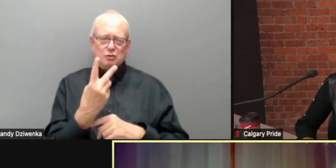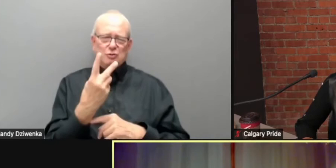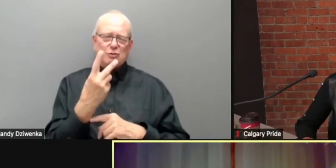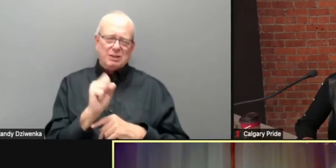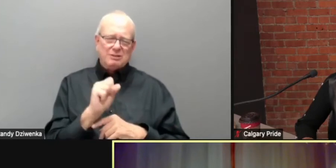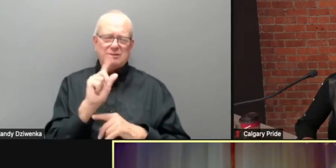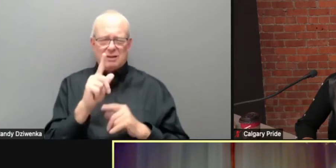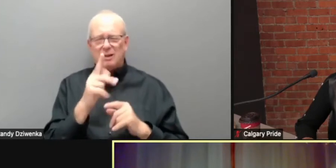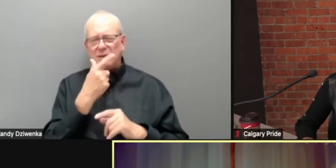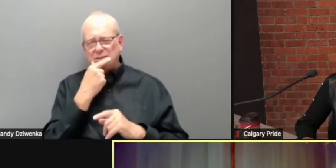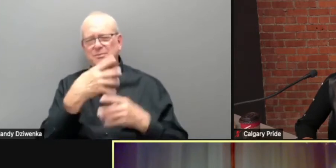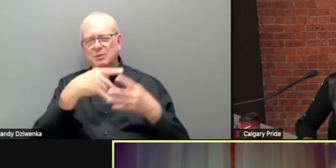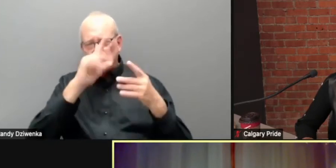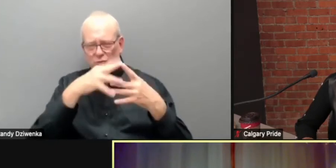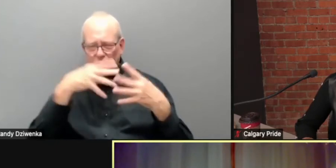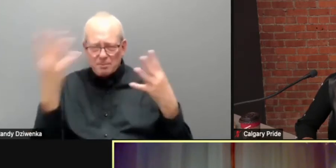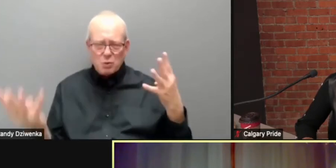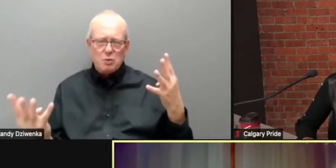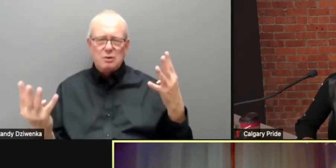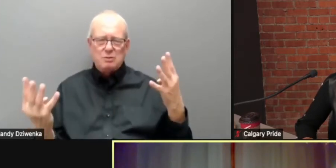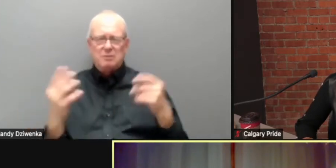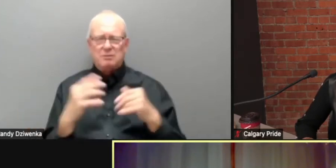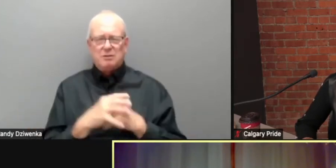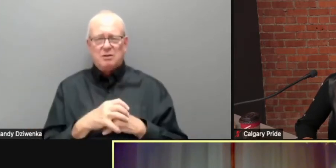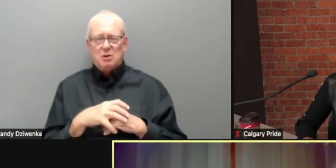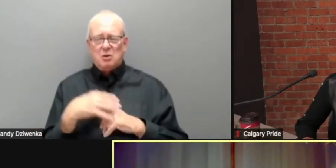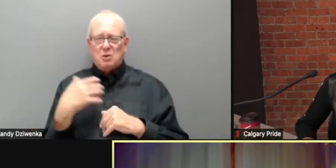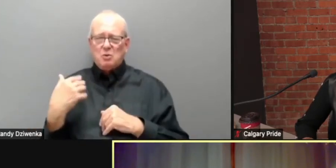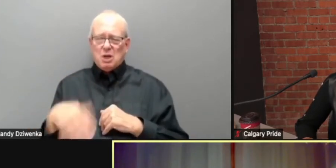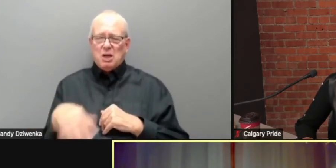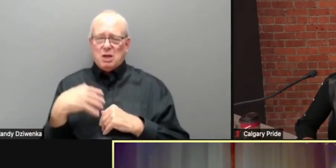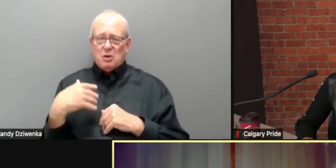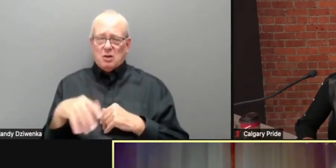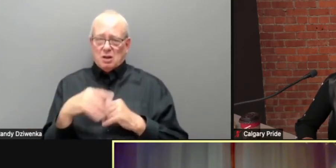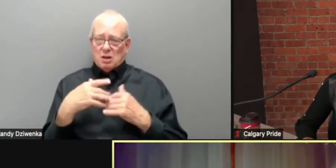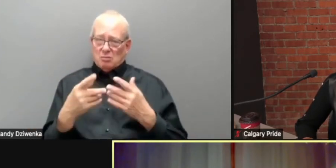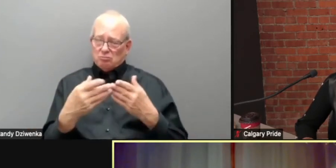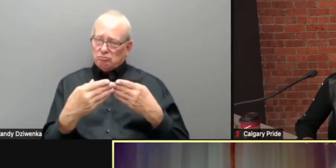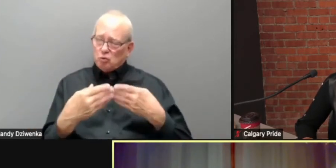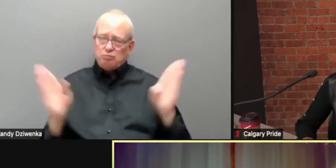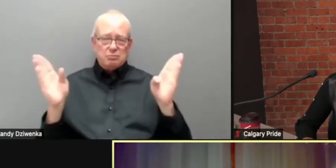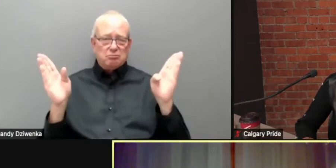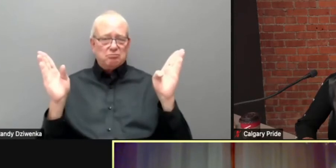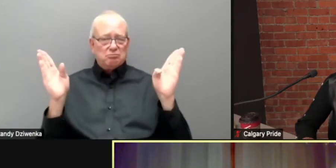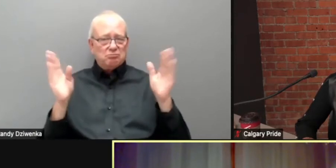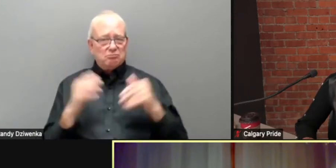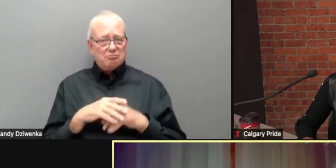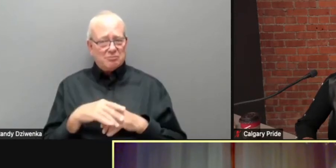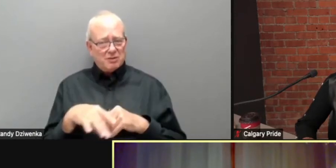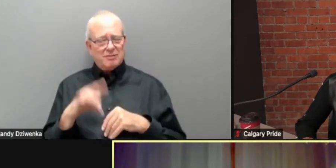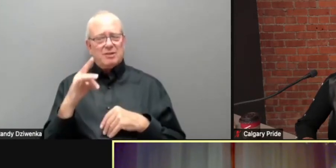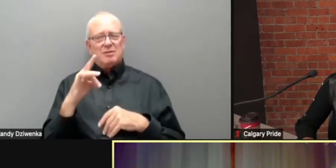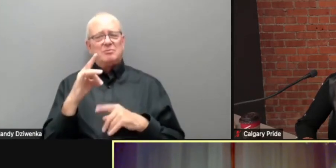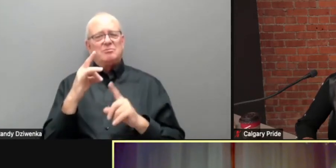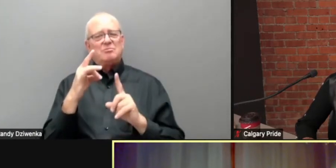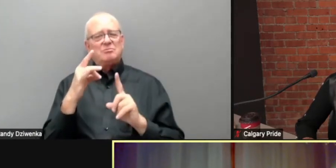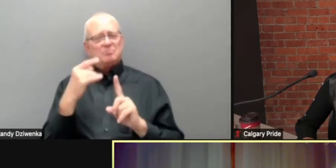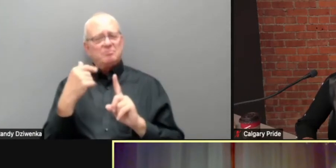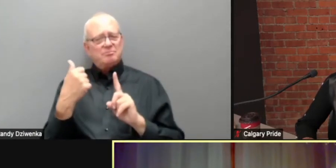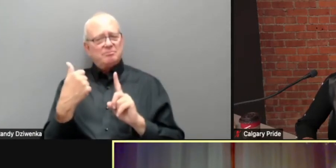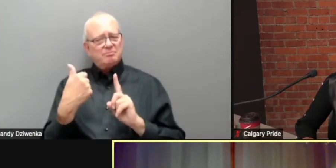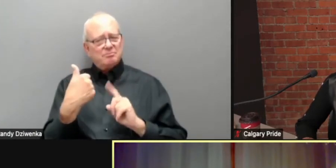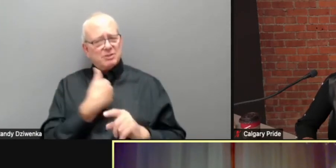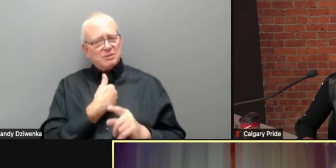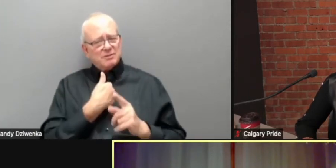to themselves, to the parents and to the elders, and we also have to be truthful and honest and say,